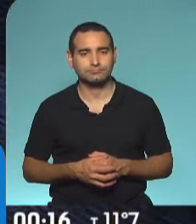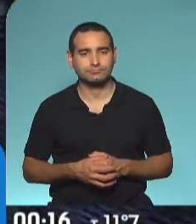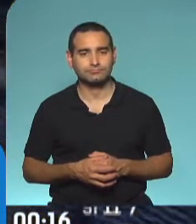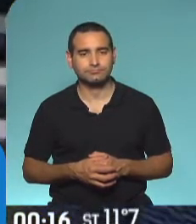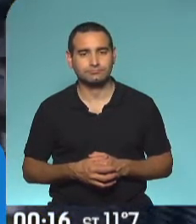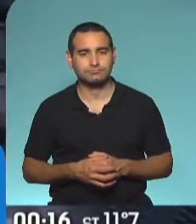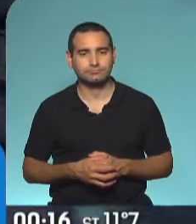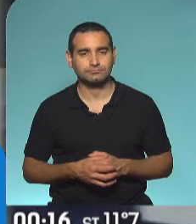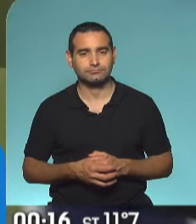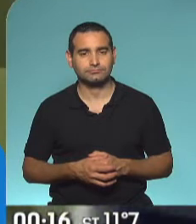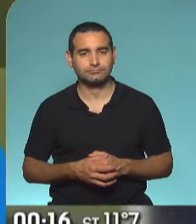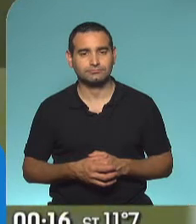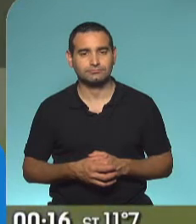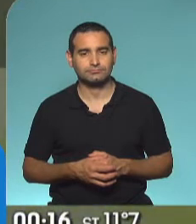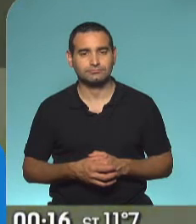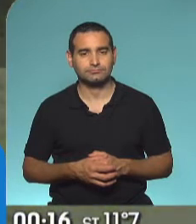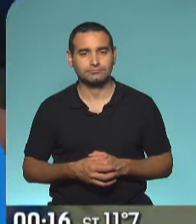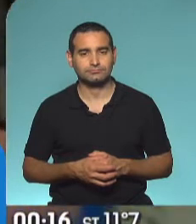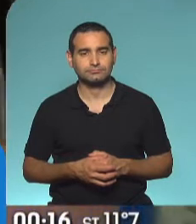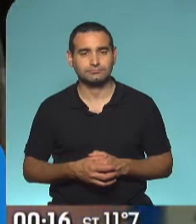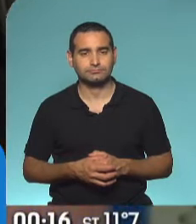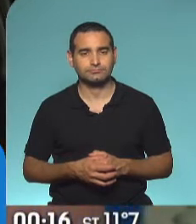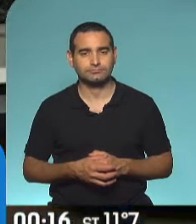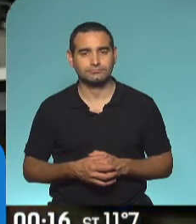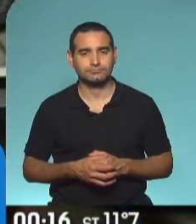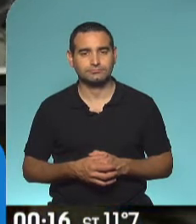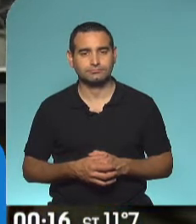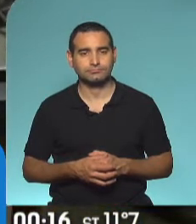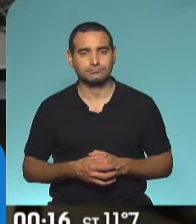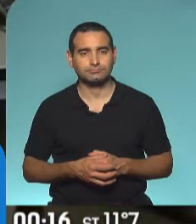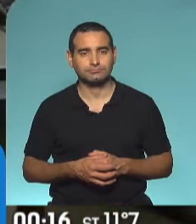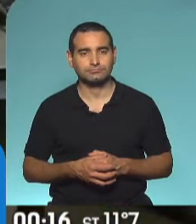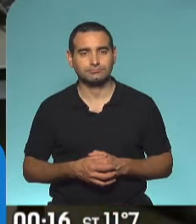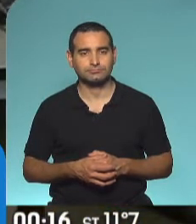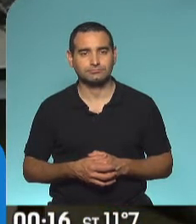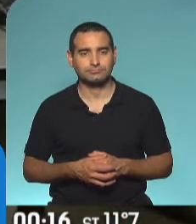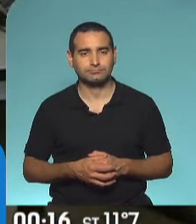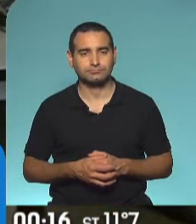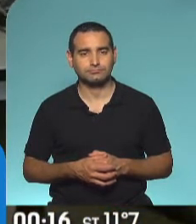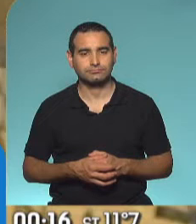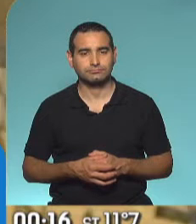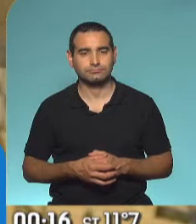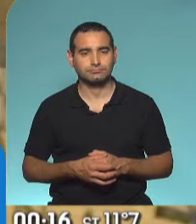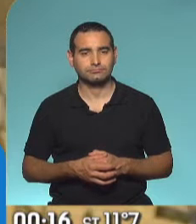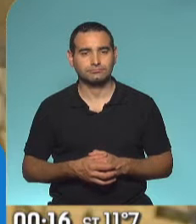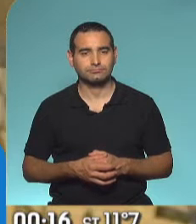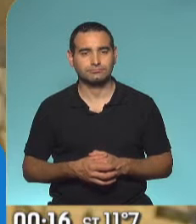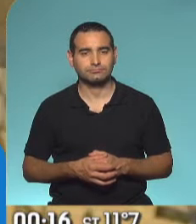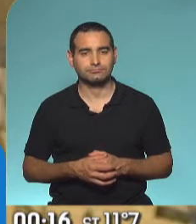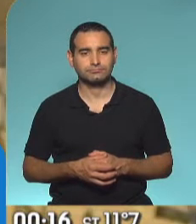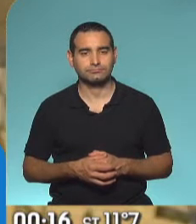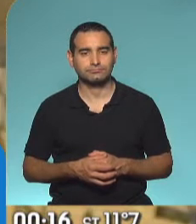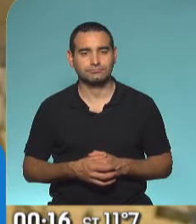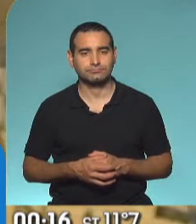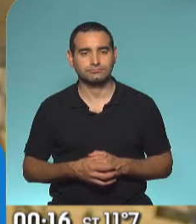that's really great progress. And this week, another important milestone, trials started in Brazil and today in South Africa, so